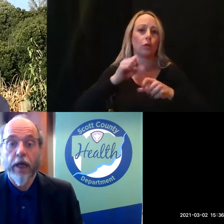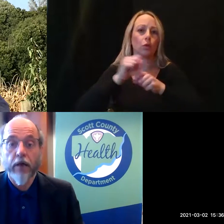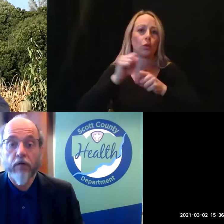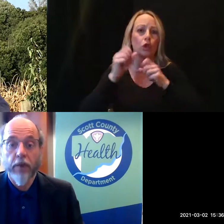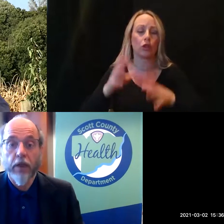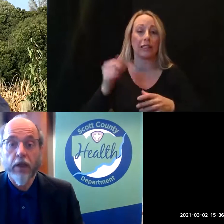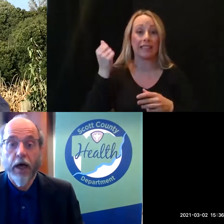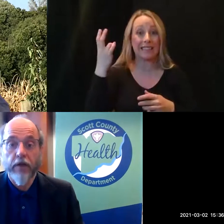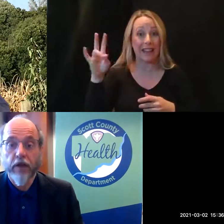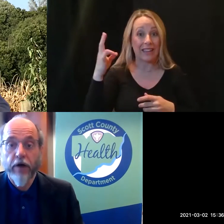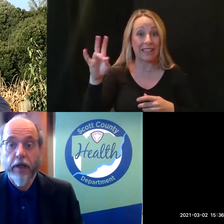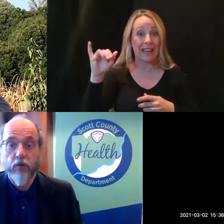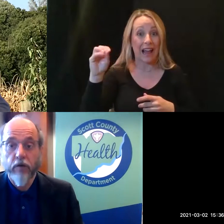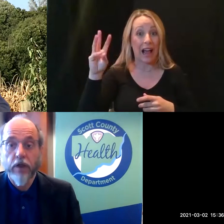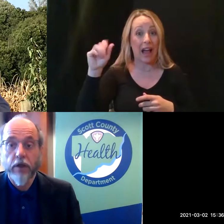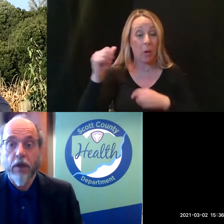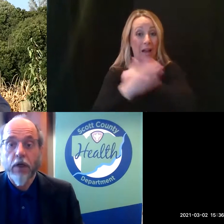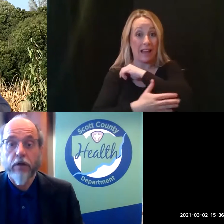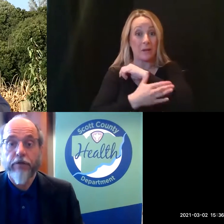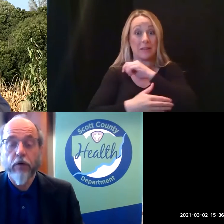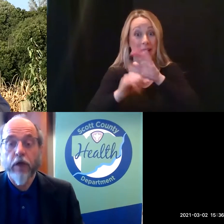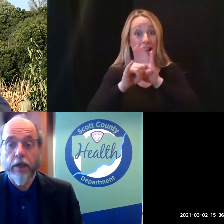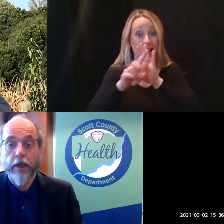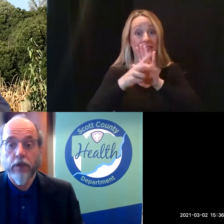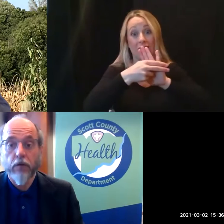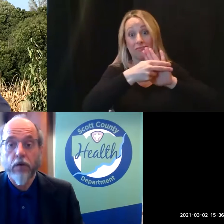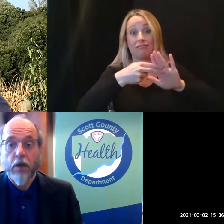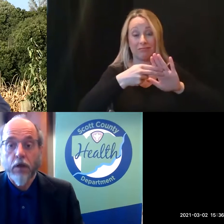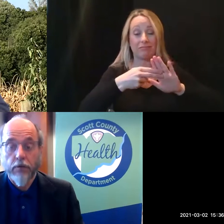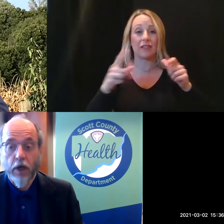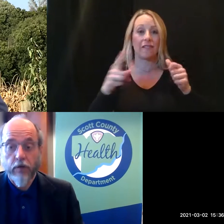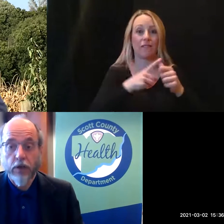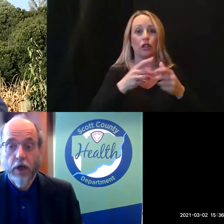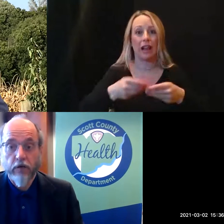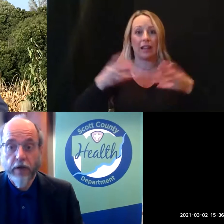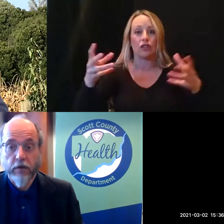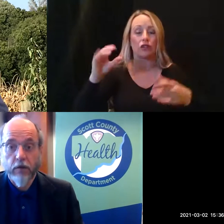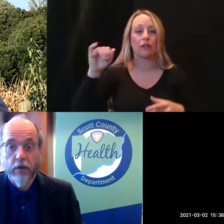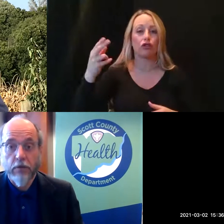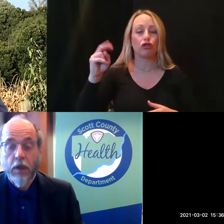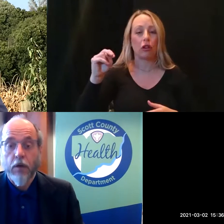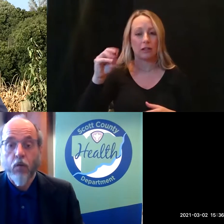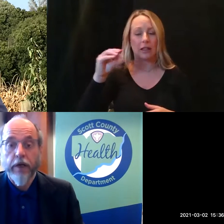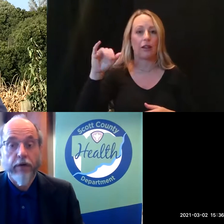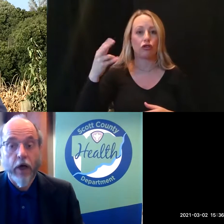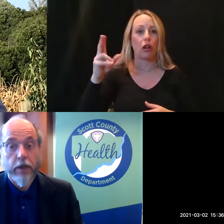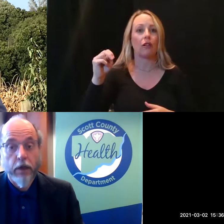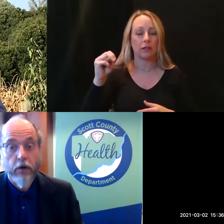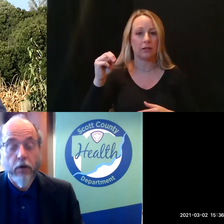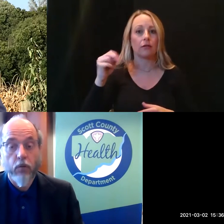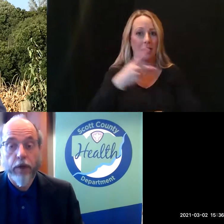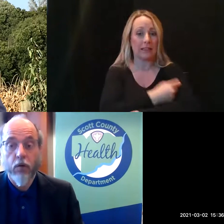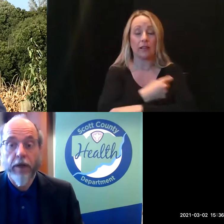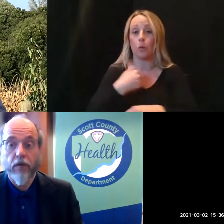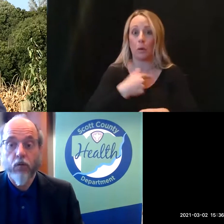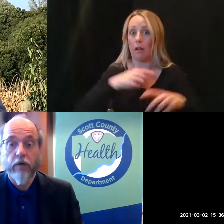Iowa counties have been identified as receiving the first allocations of Johnson & Johnson vaccine. We have not yet